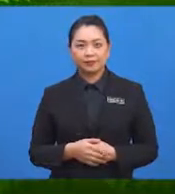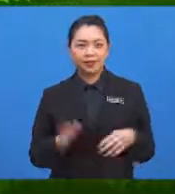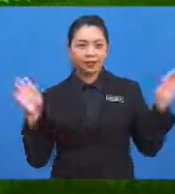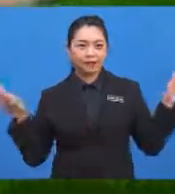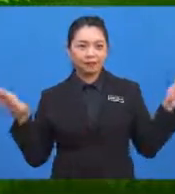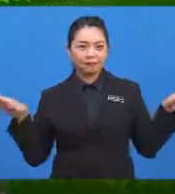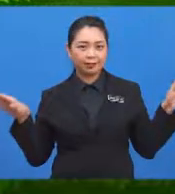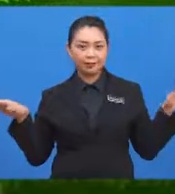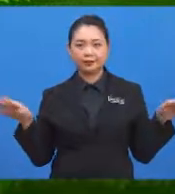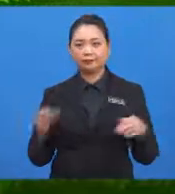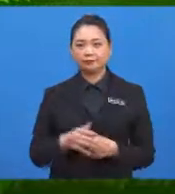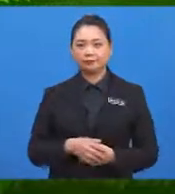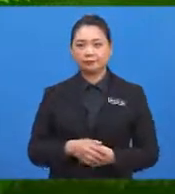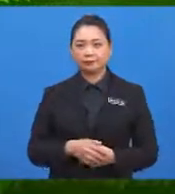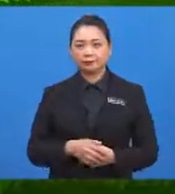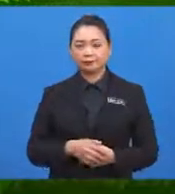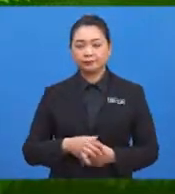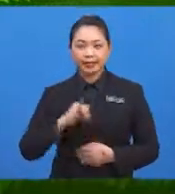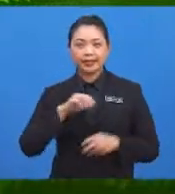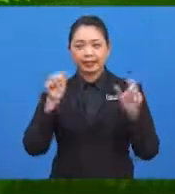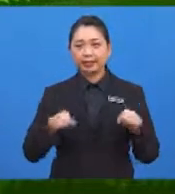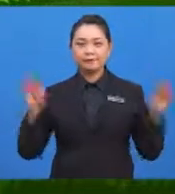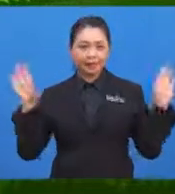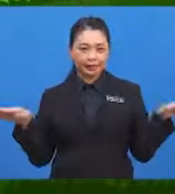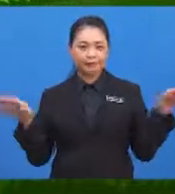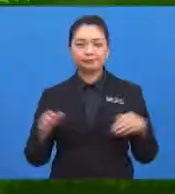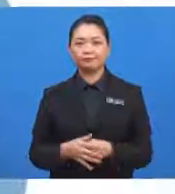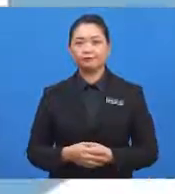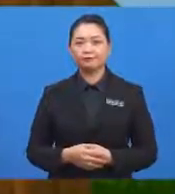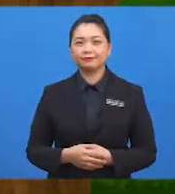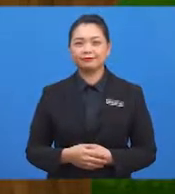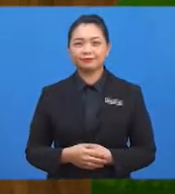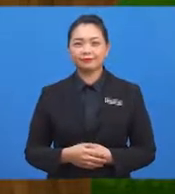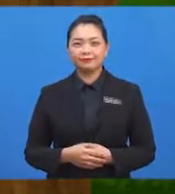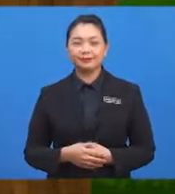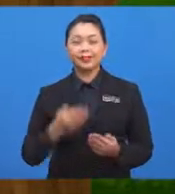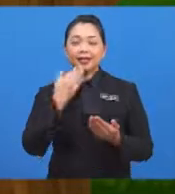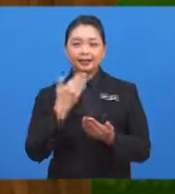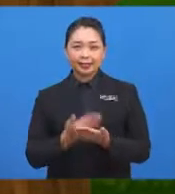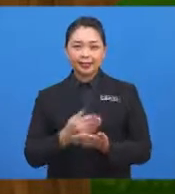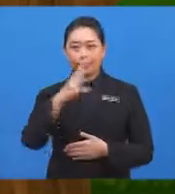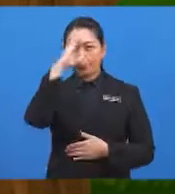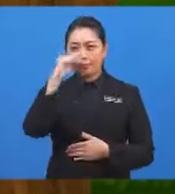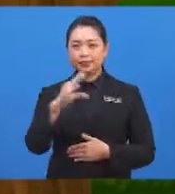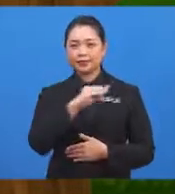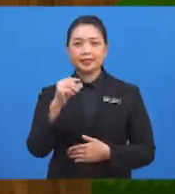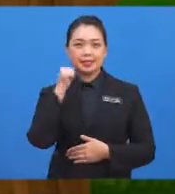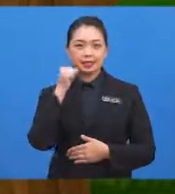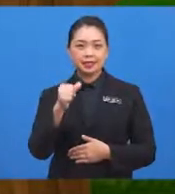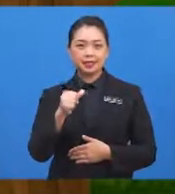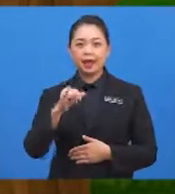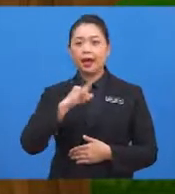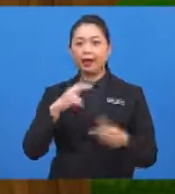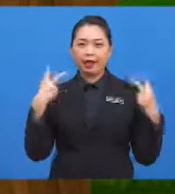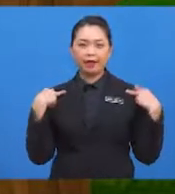Fly, fly, fly, fly, fly, fly, fly, I can fly! Wow, thank you, boys and girls. I had